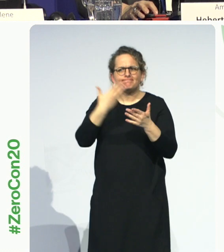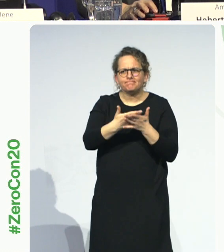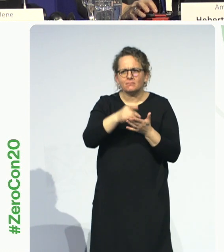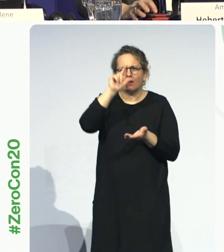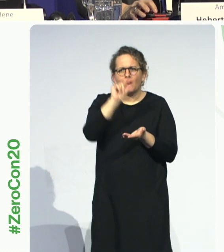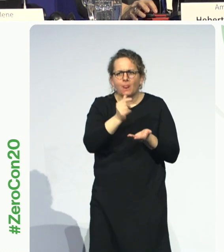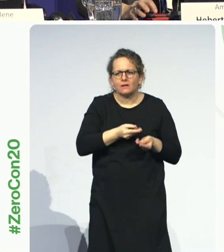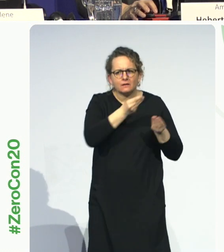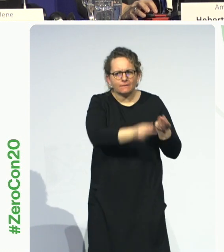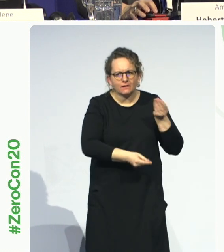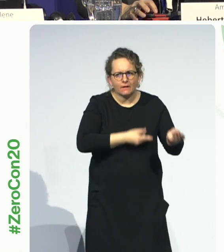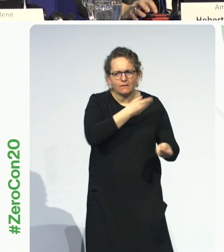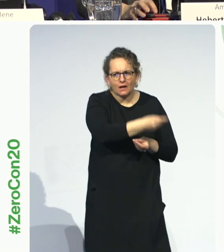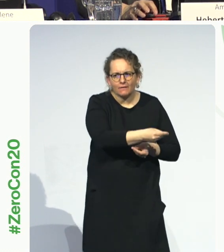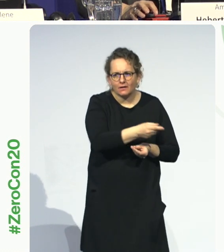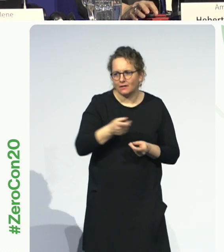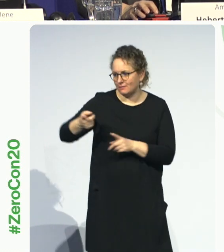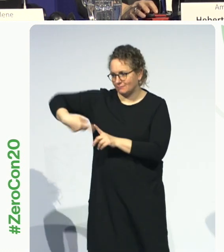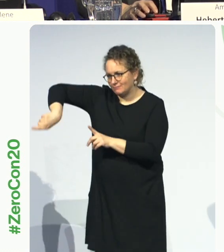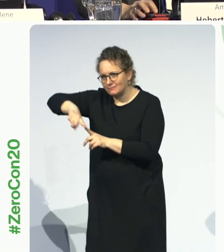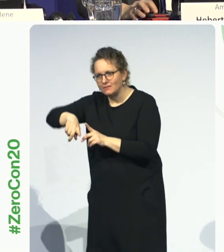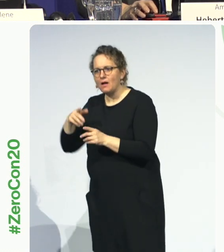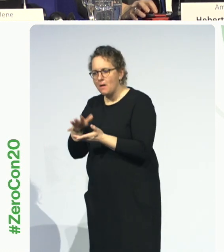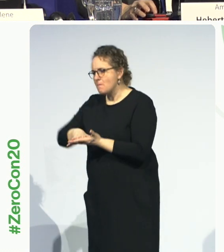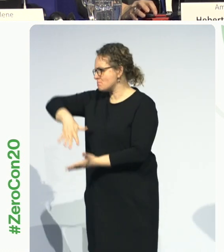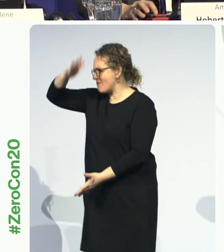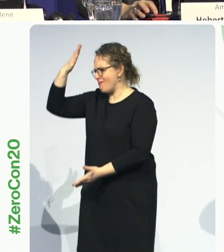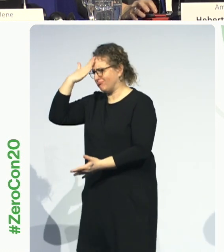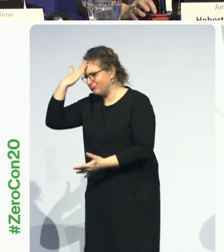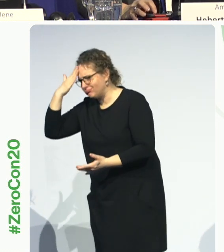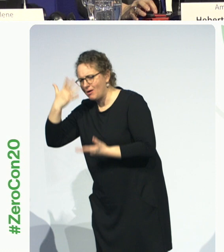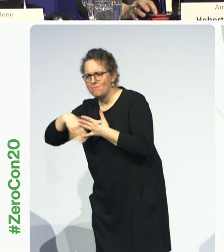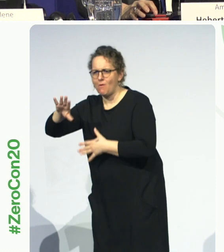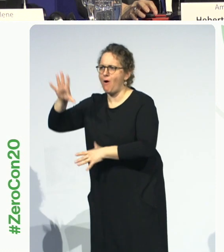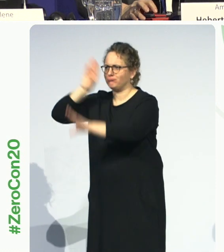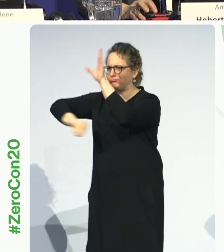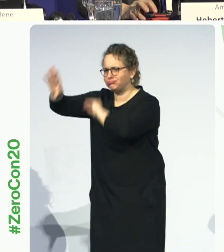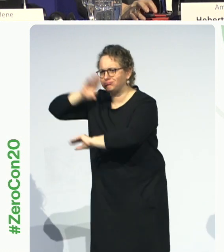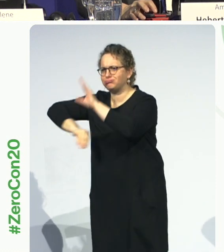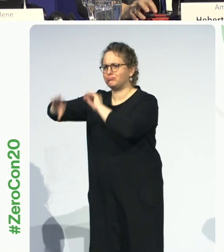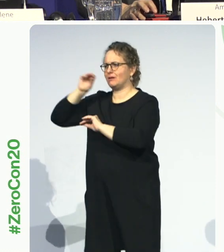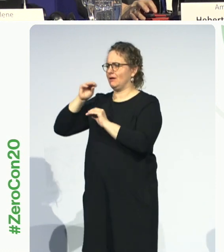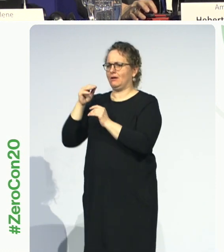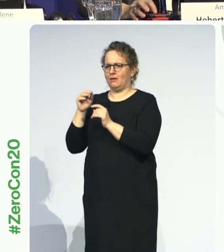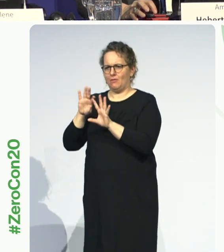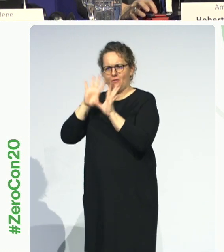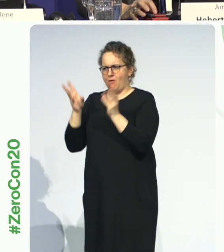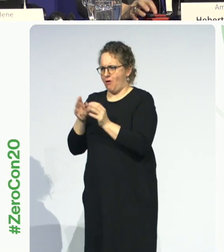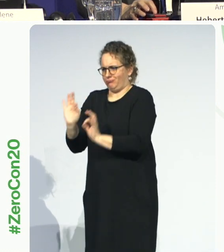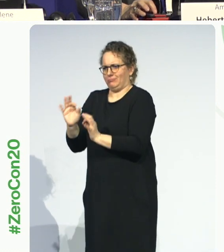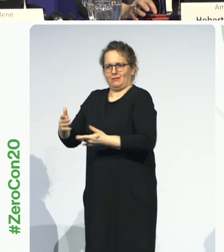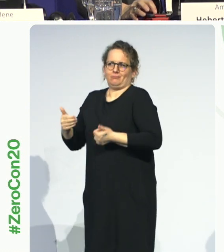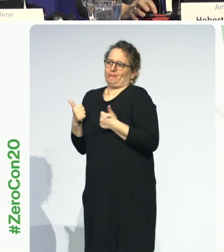skills, improved creativity, better cognitive skills, and improved health. But little is